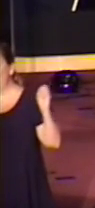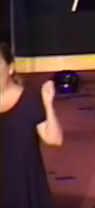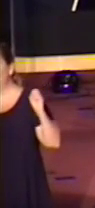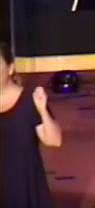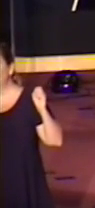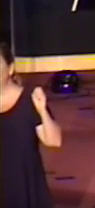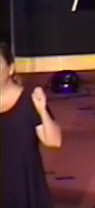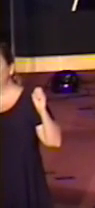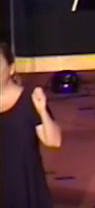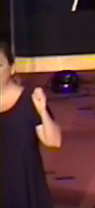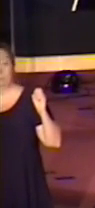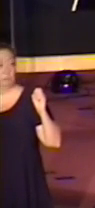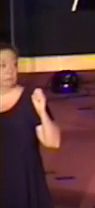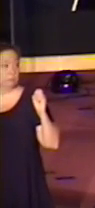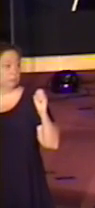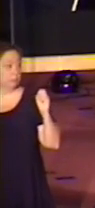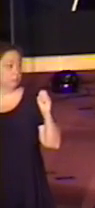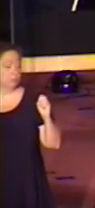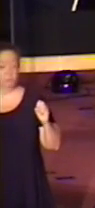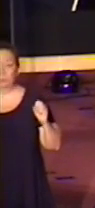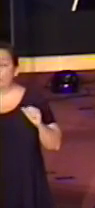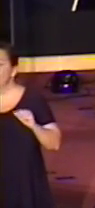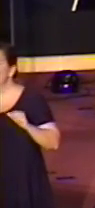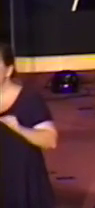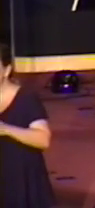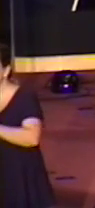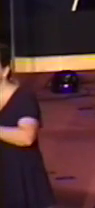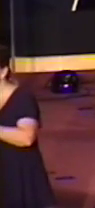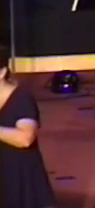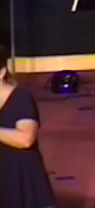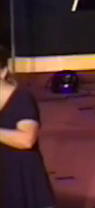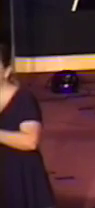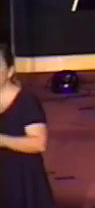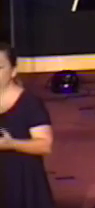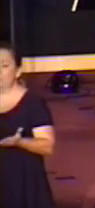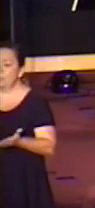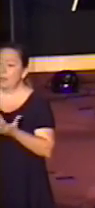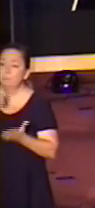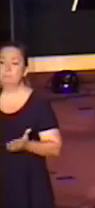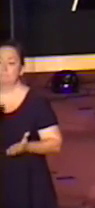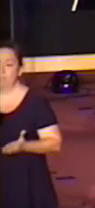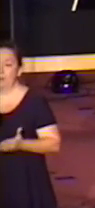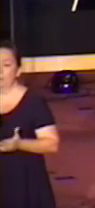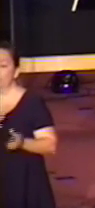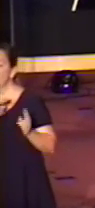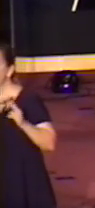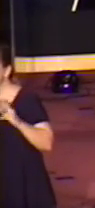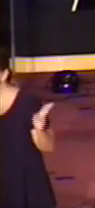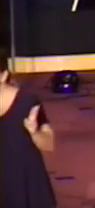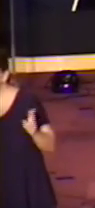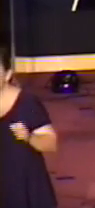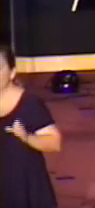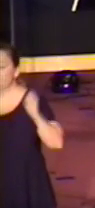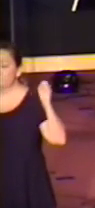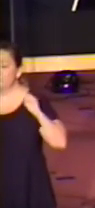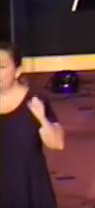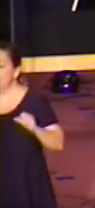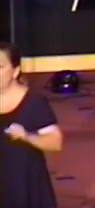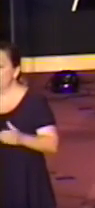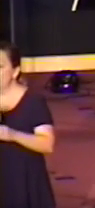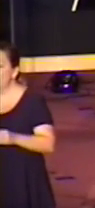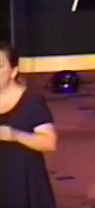out. And so communion always reminds us, get back on the program. Get up tomorrow. Get yourself ready. Get fit. Get spiritually